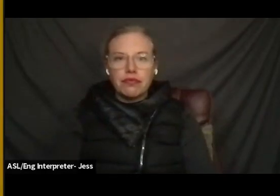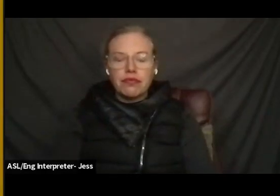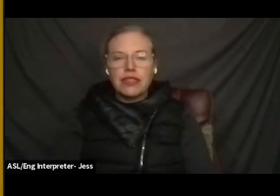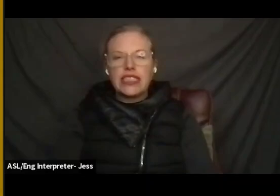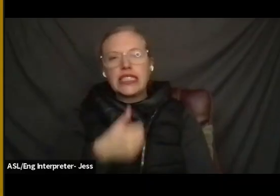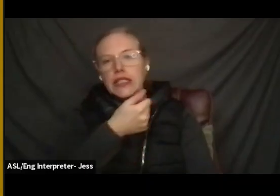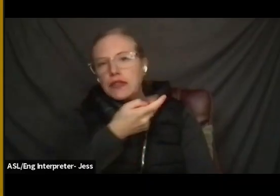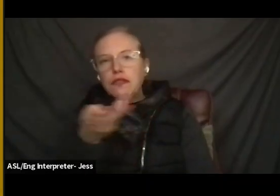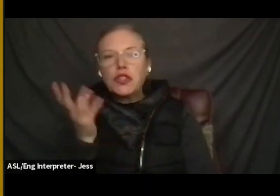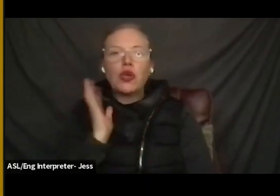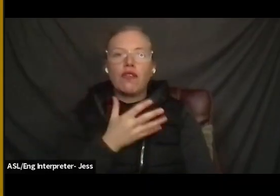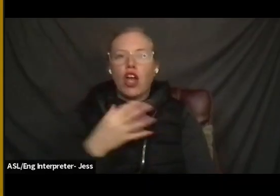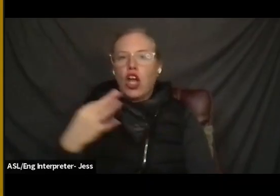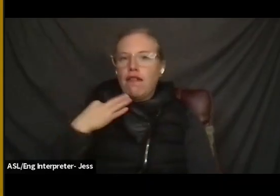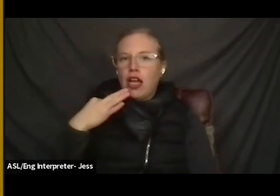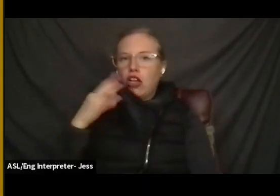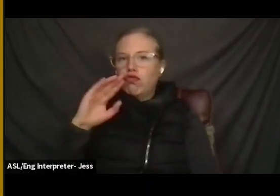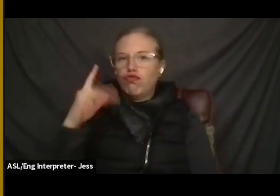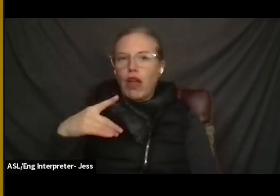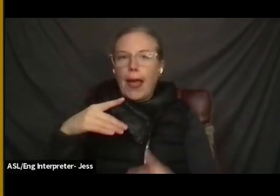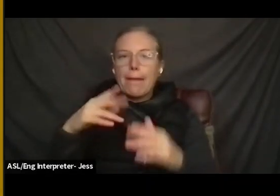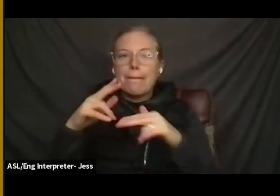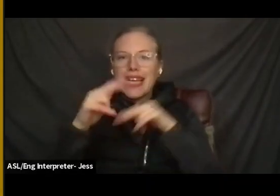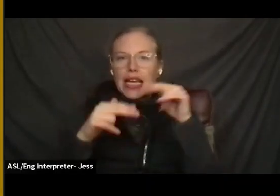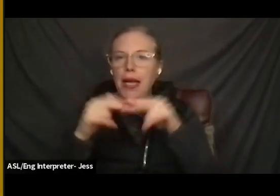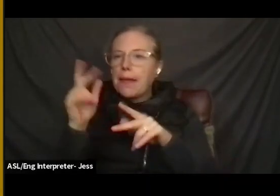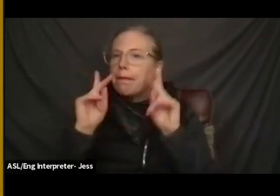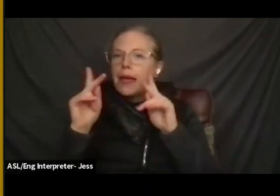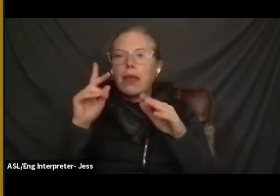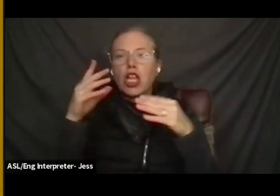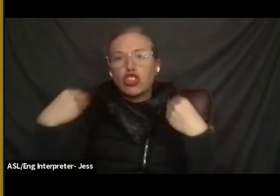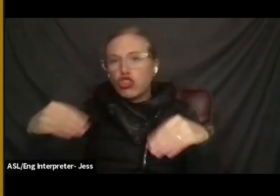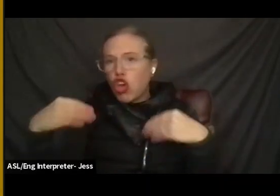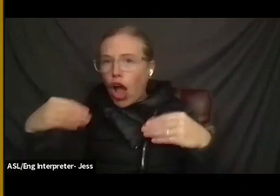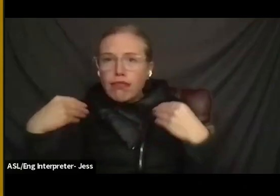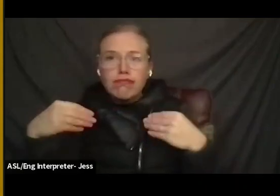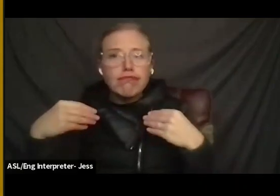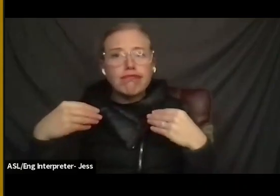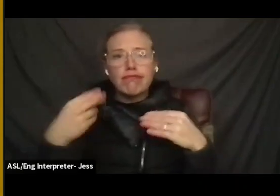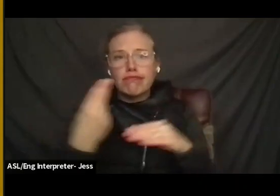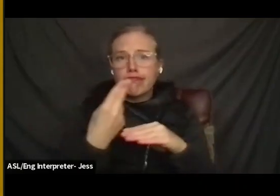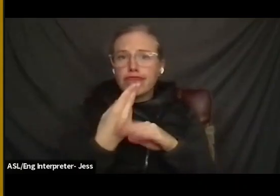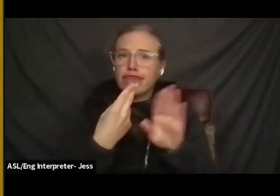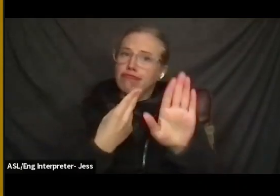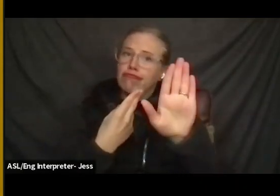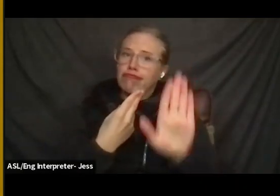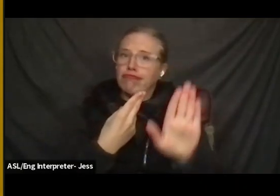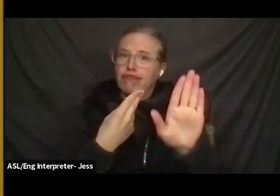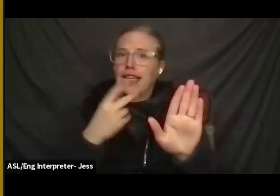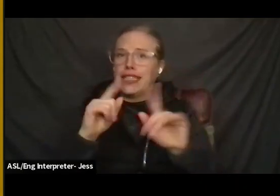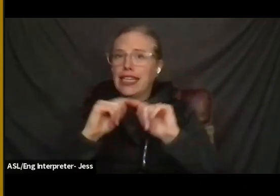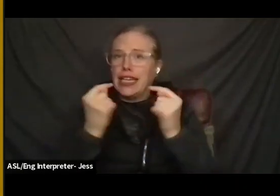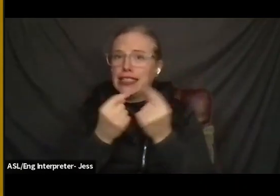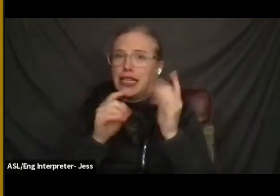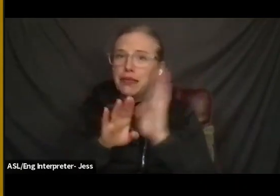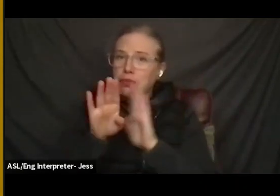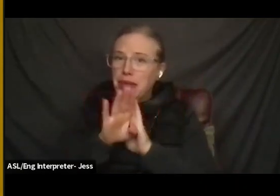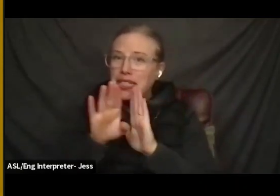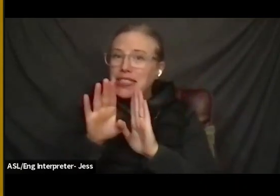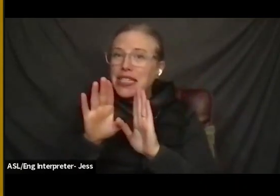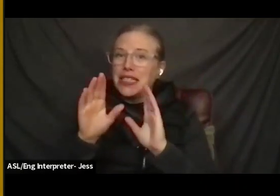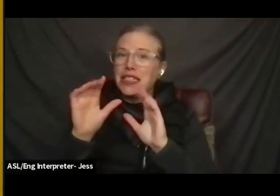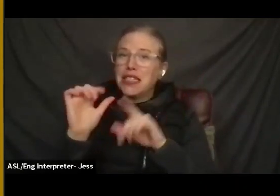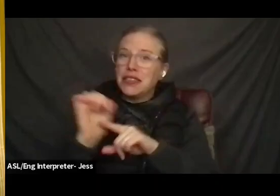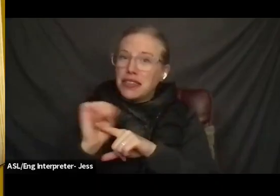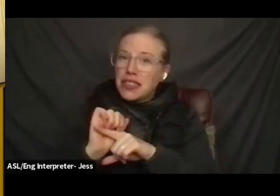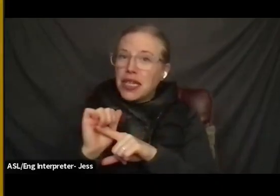Just a couple of our volunteer ramp builds. We always have people in our shop that are use this as team building exercises, things